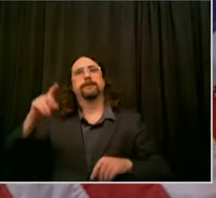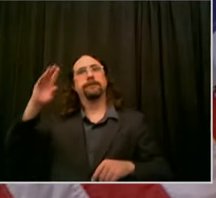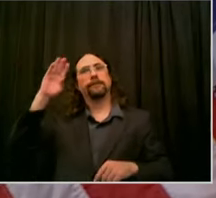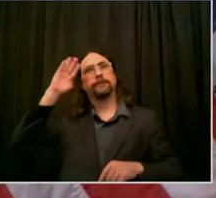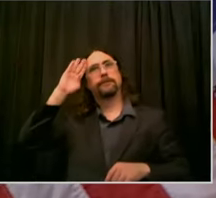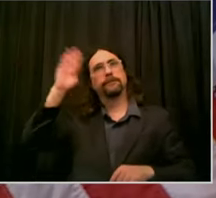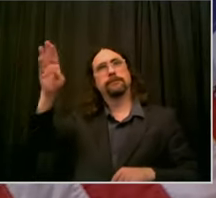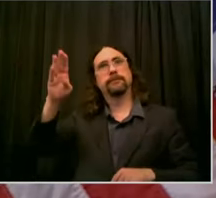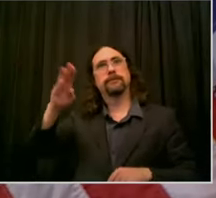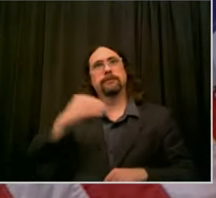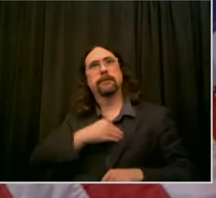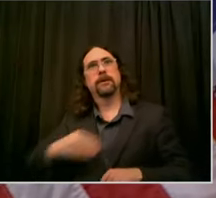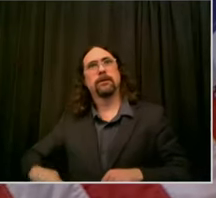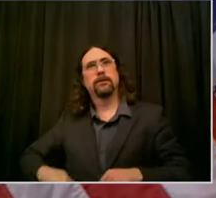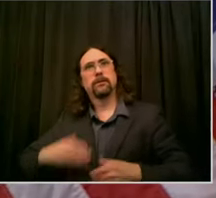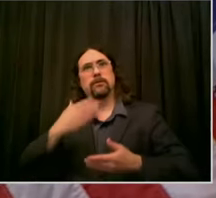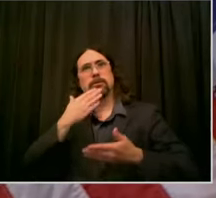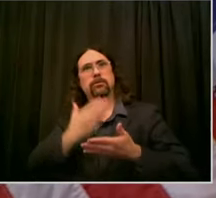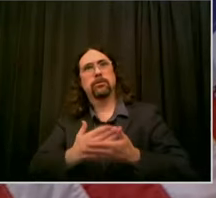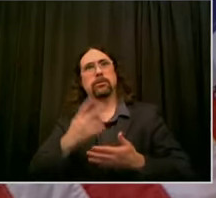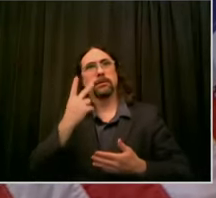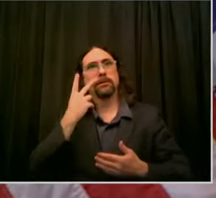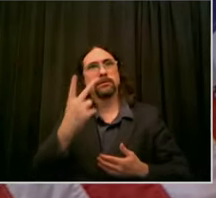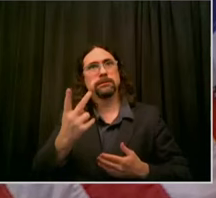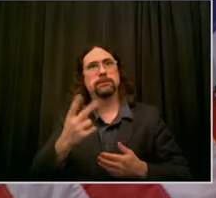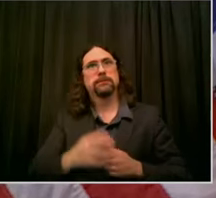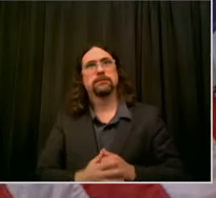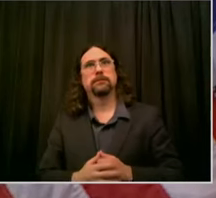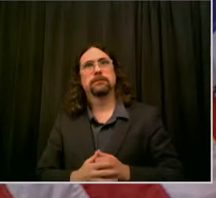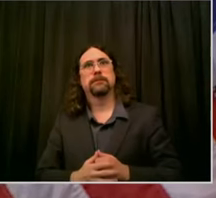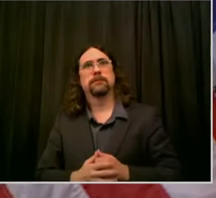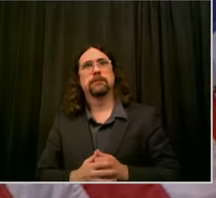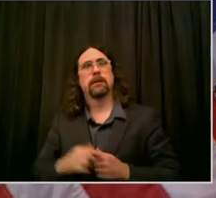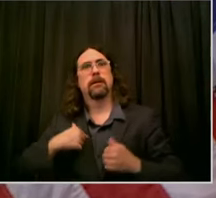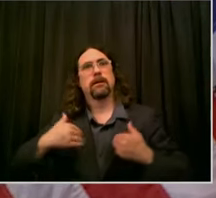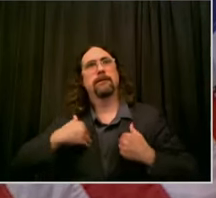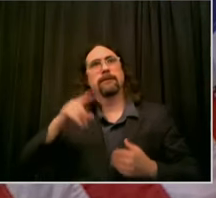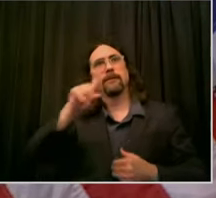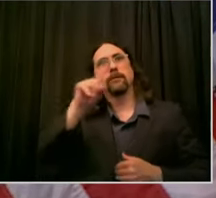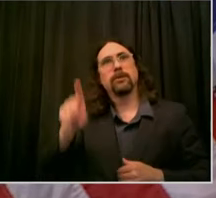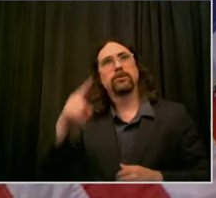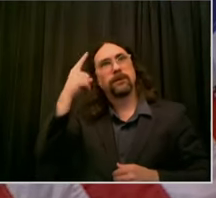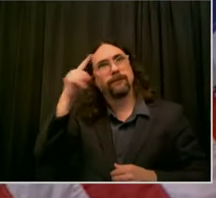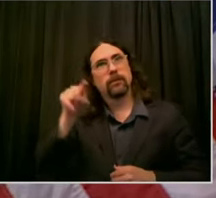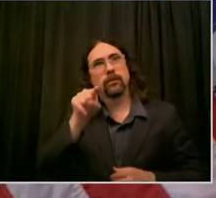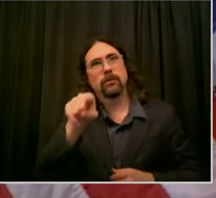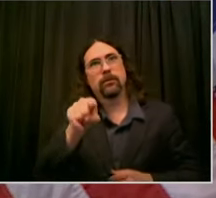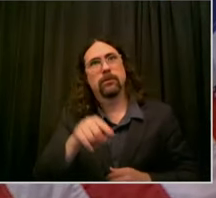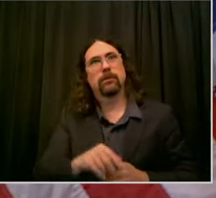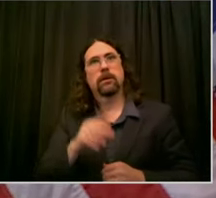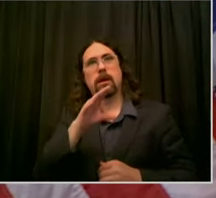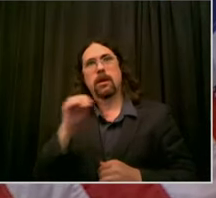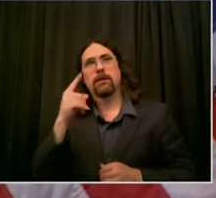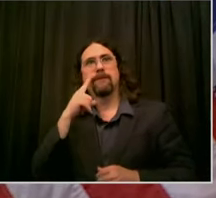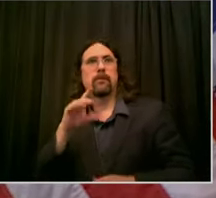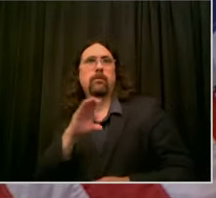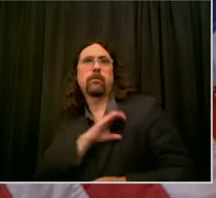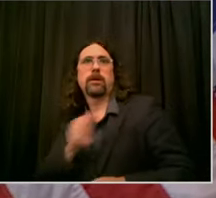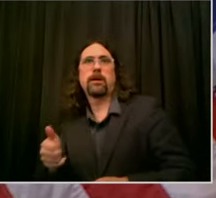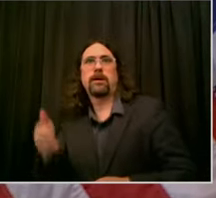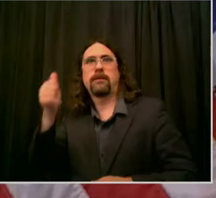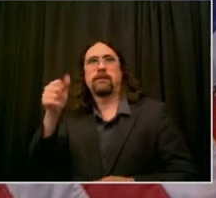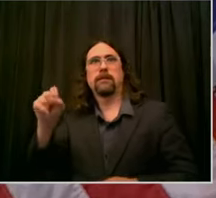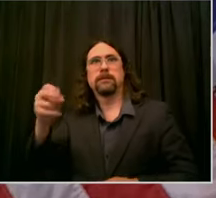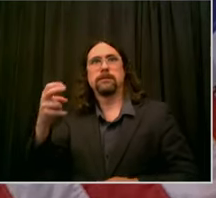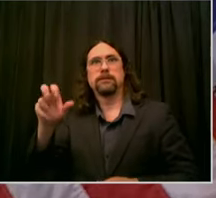you and Commissioner Shea, Chief Monahan said earlier today that Governor Cuomo apologized to him privately for saying